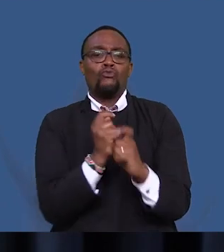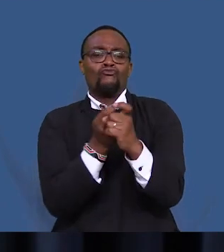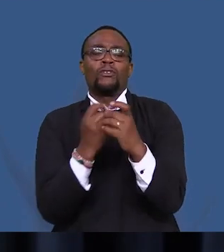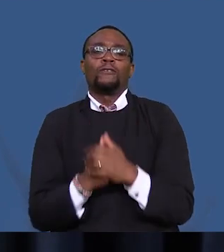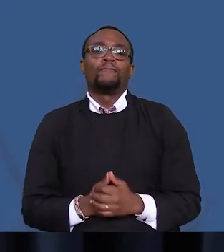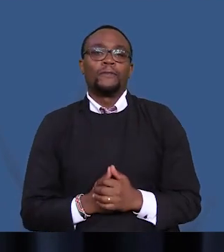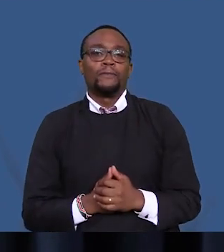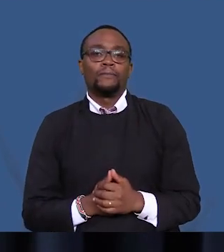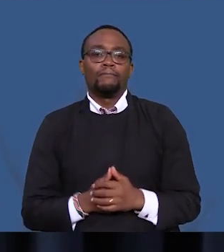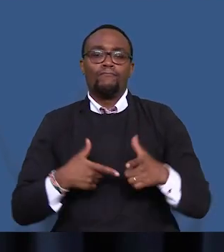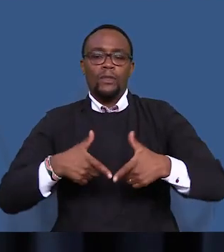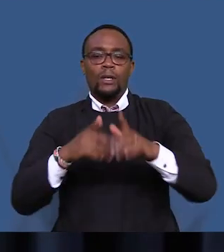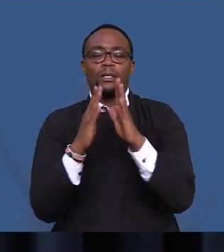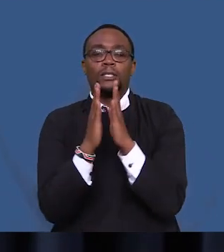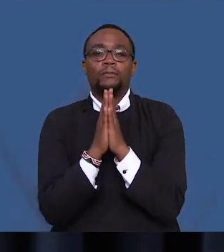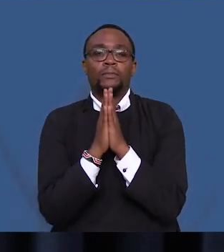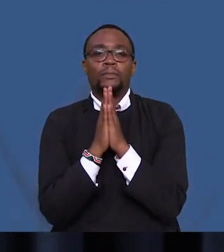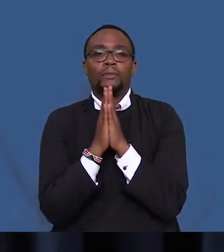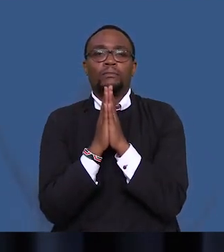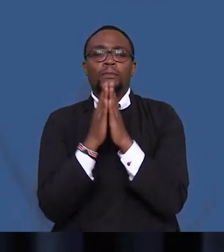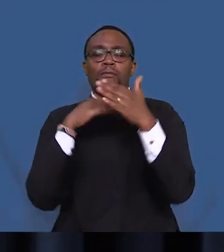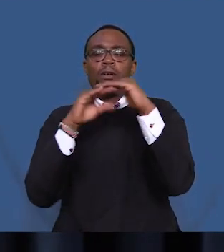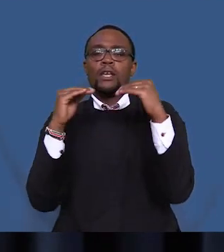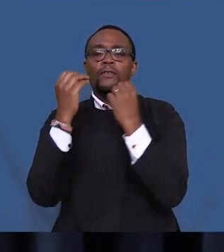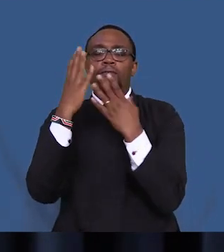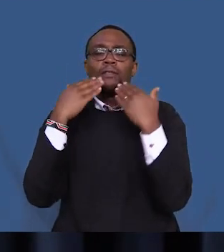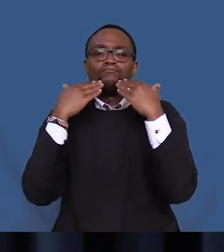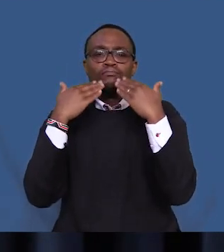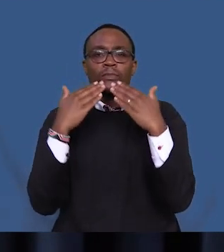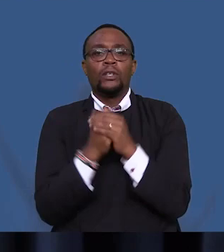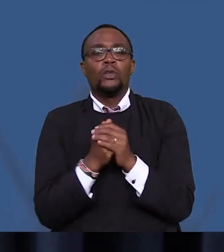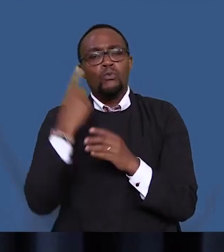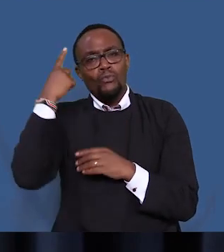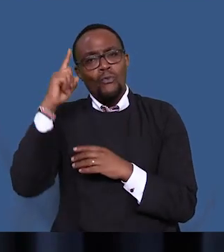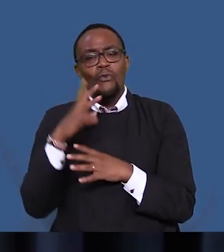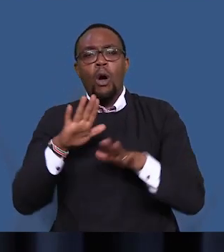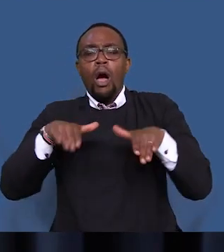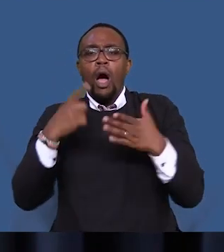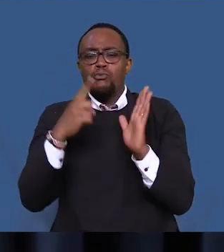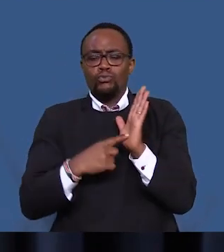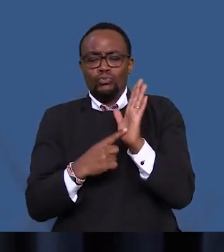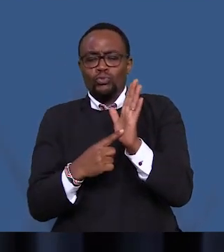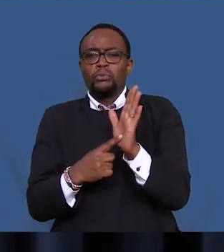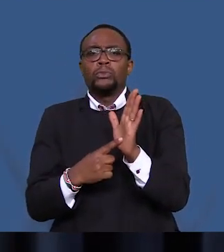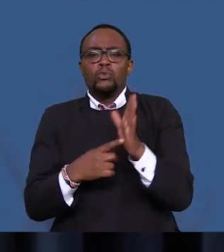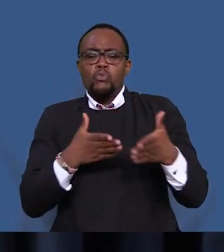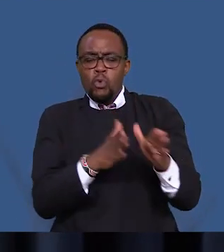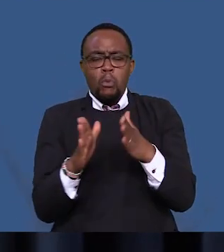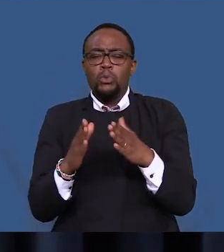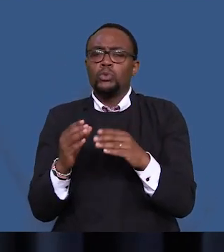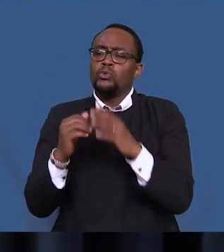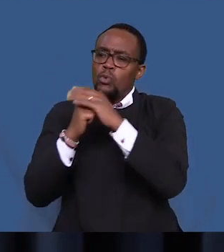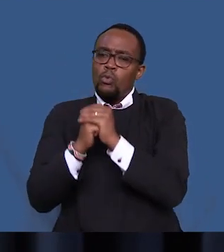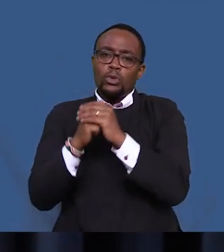giftings. Let us pray. Our dear Heavenly Father, we thank you for the way you've given us an opportunity to worship you